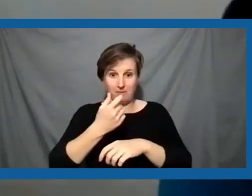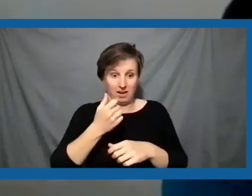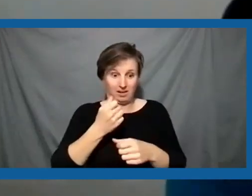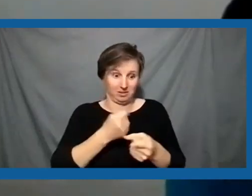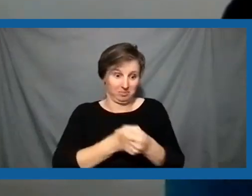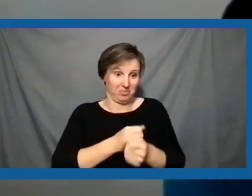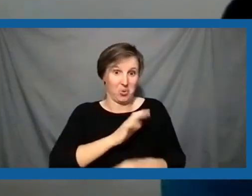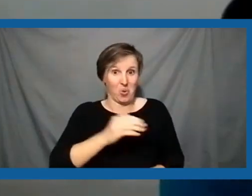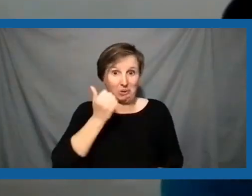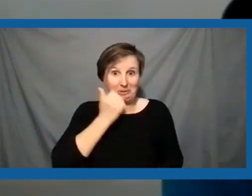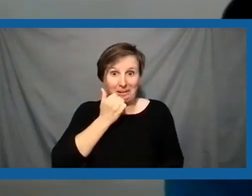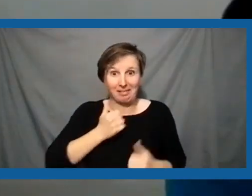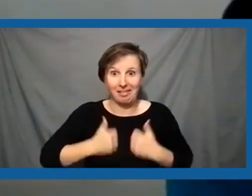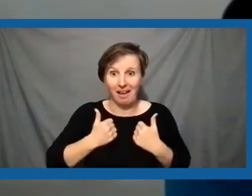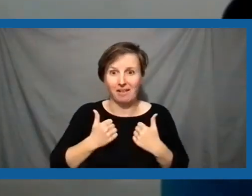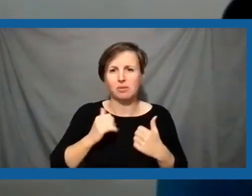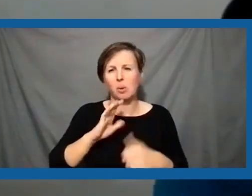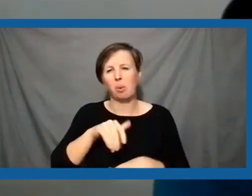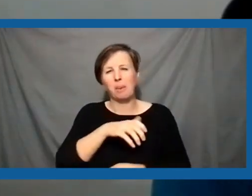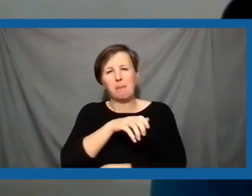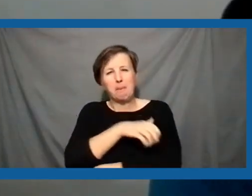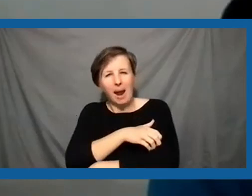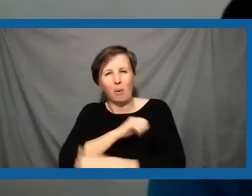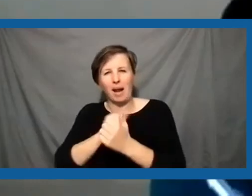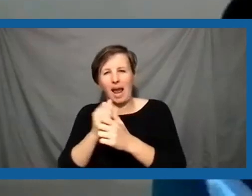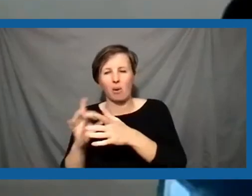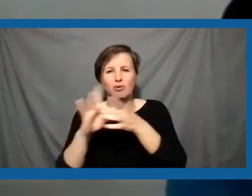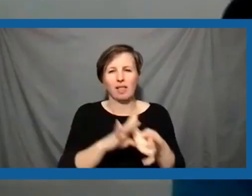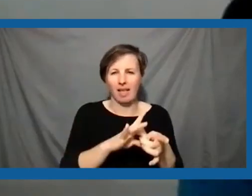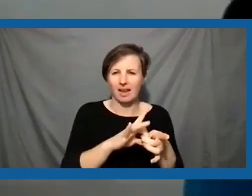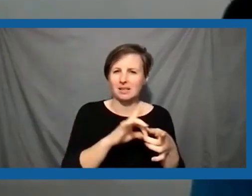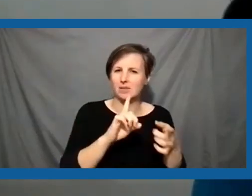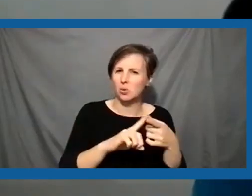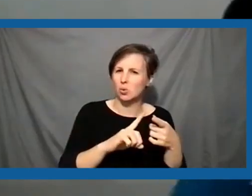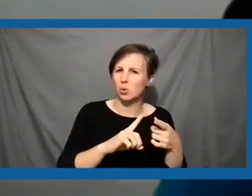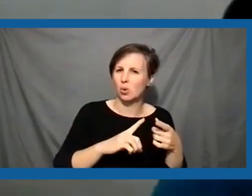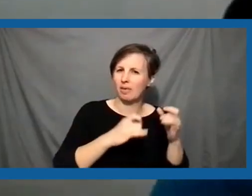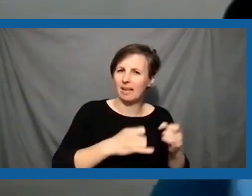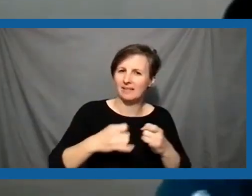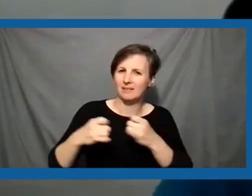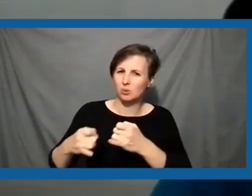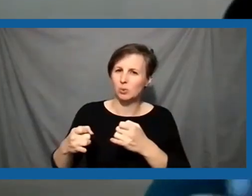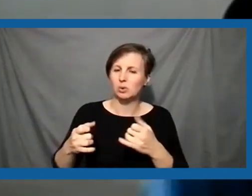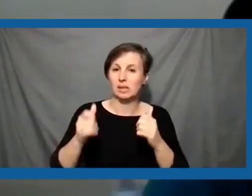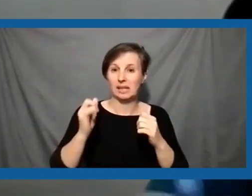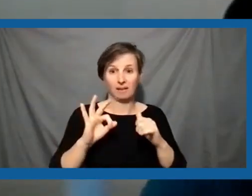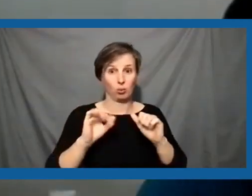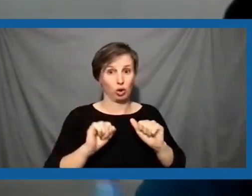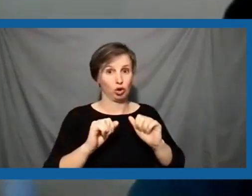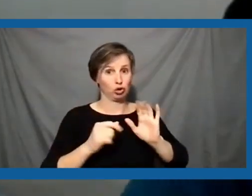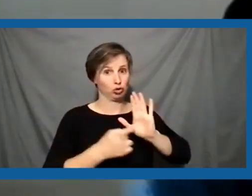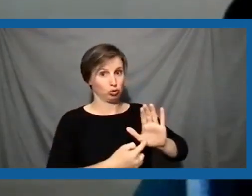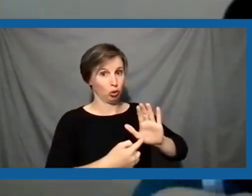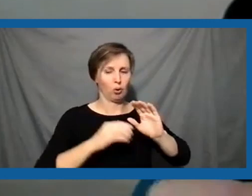is the power of the positions that we're running for and how it relates to all our individuals. We can communicate that, you know,